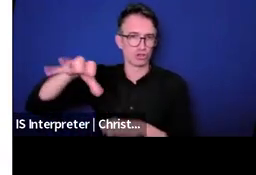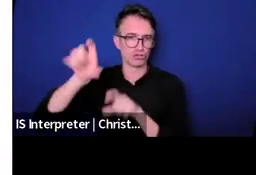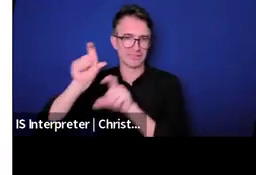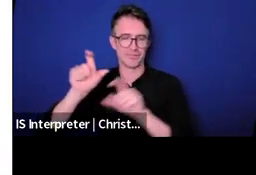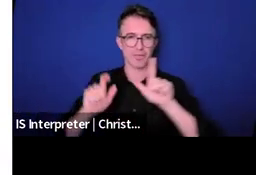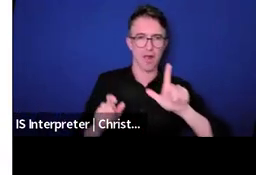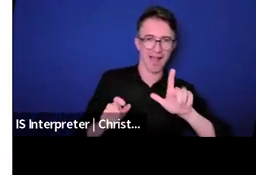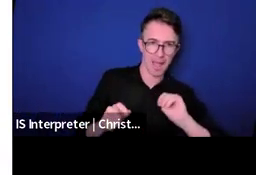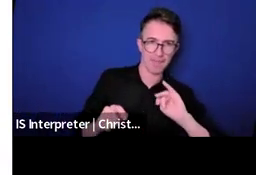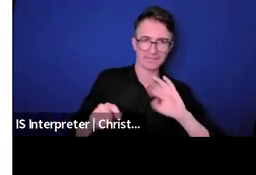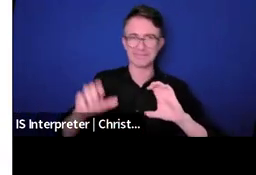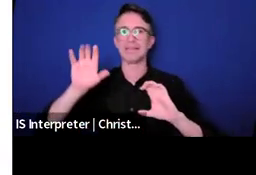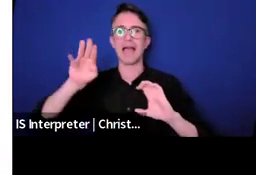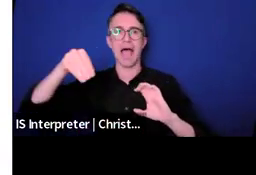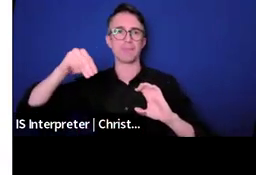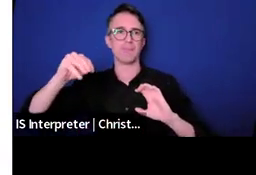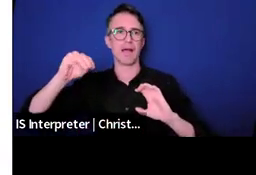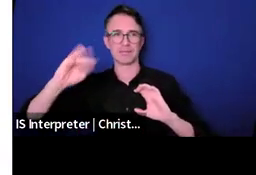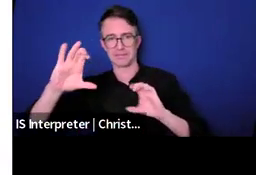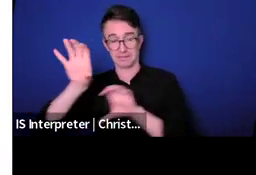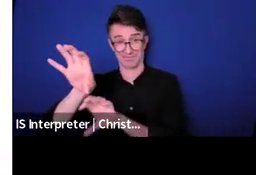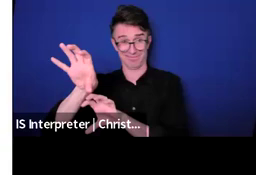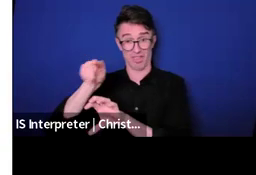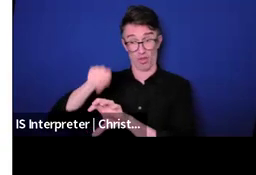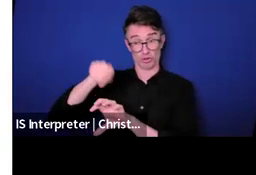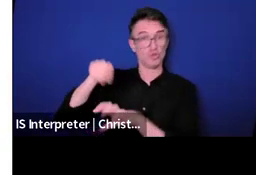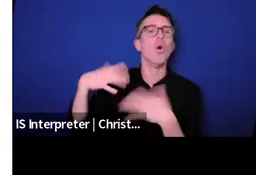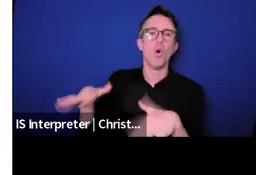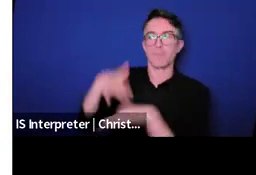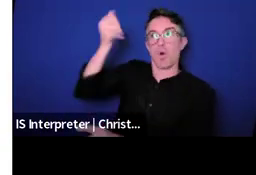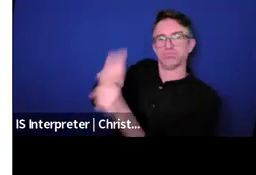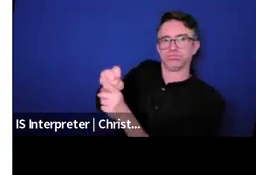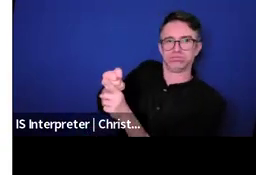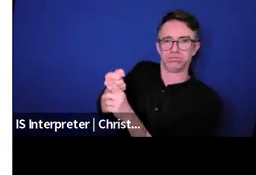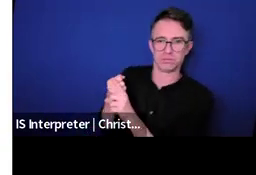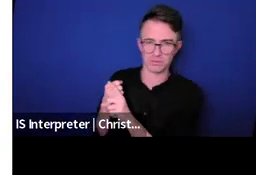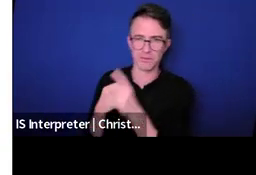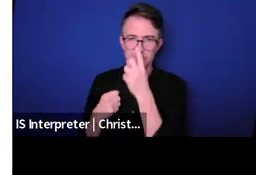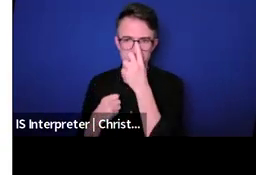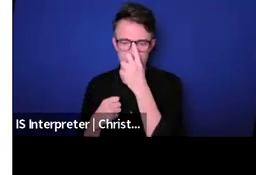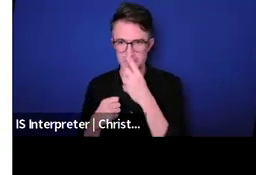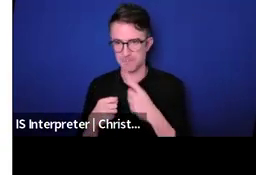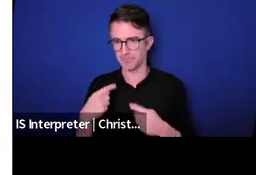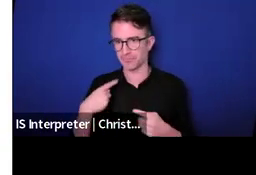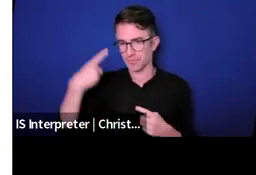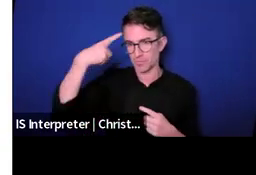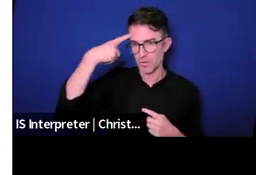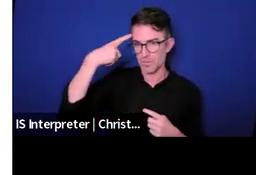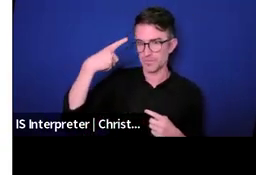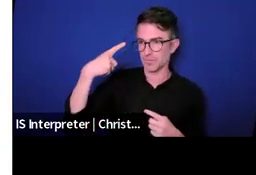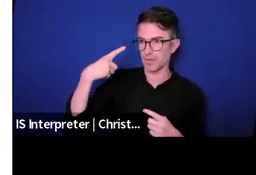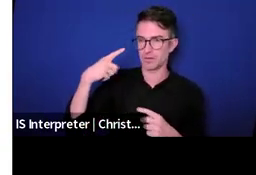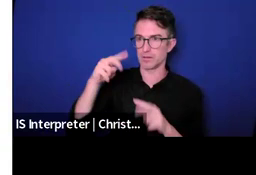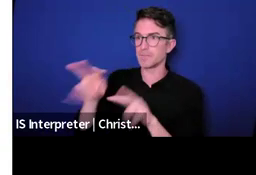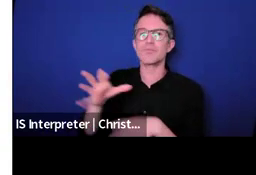rights of children, for example, deinstitutionalization, rights of older persons and persons with disabilities, and also